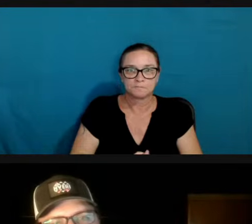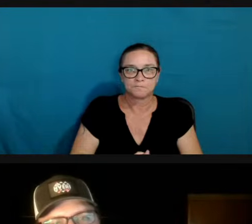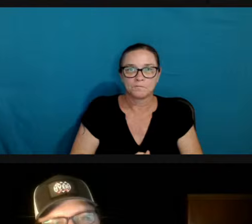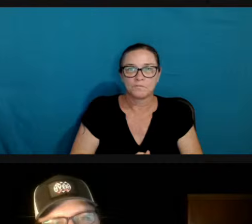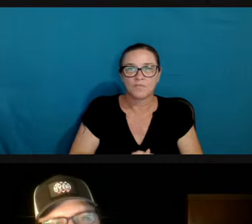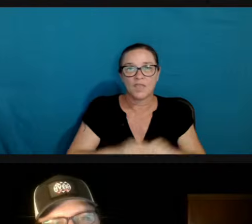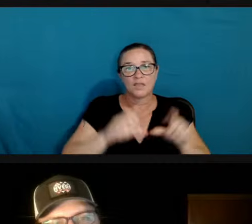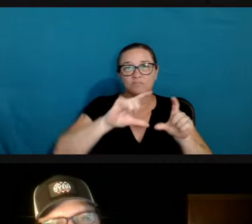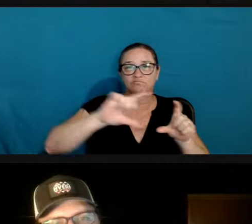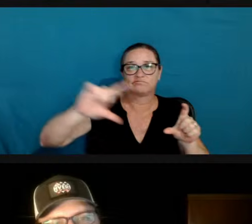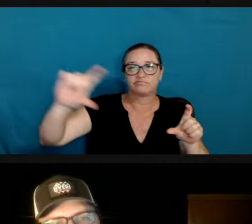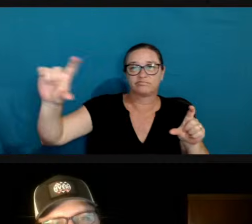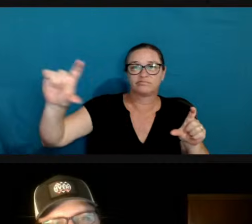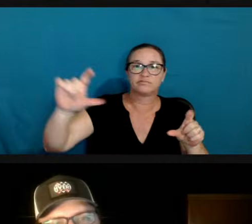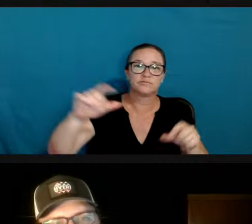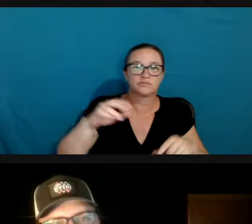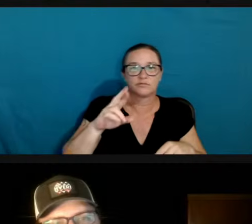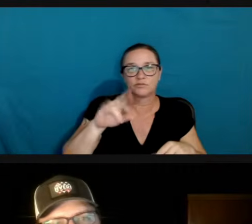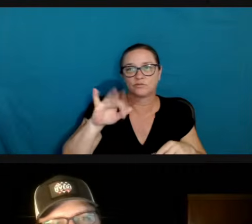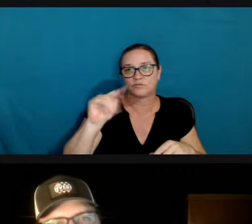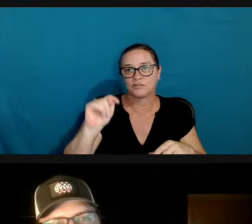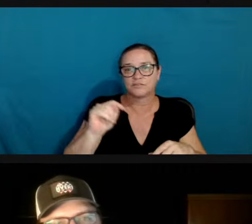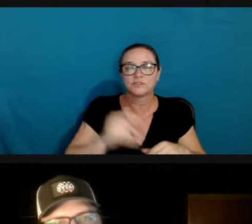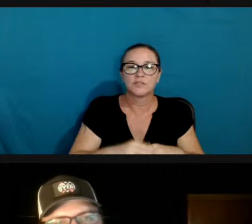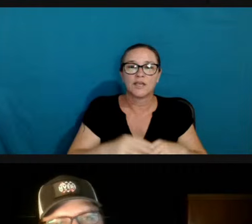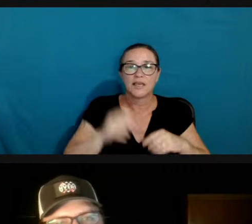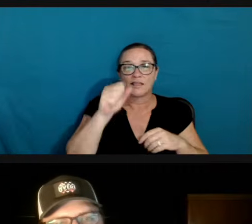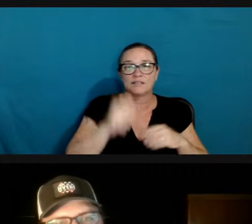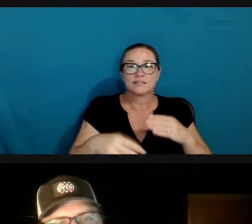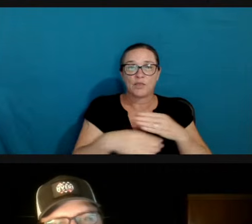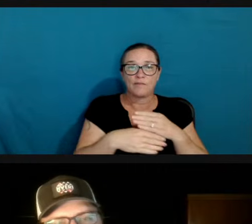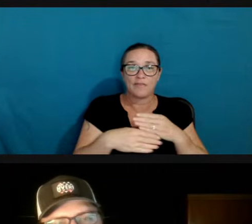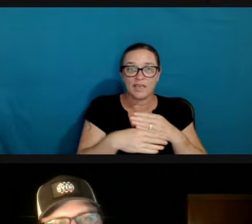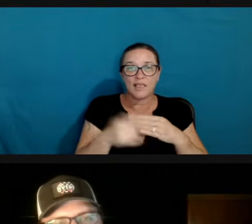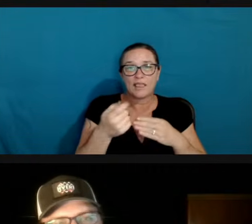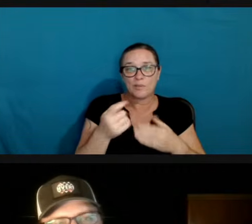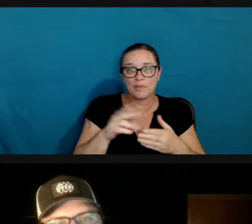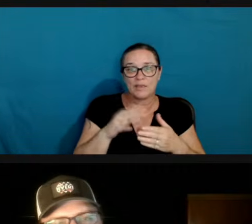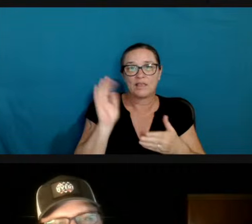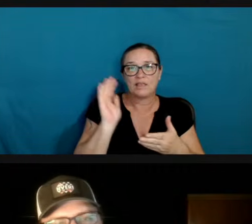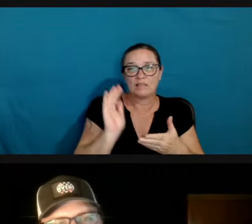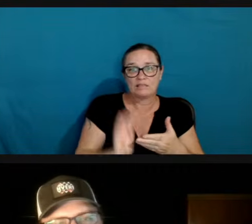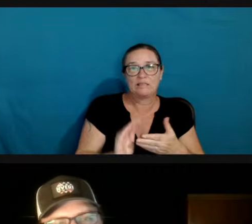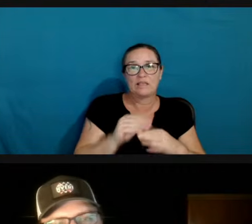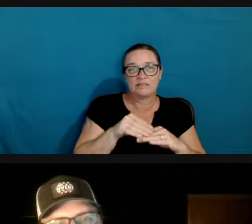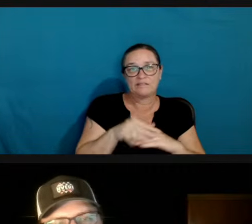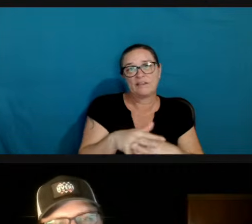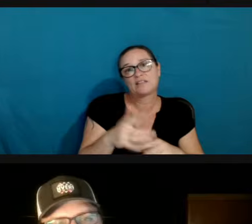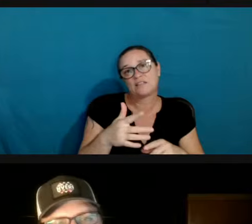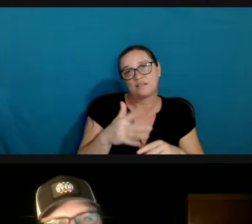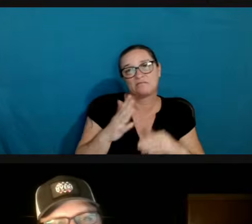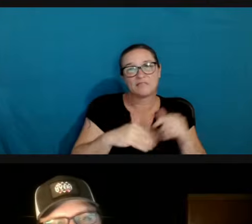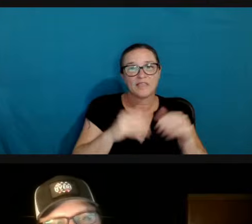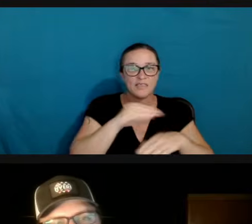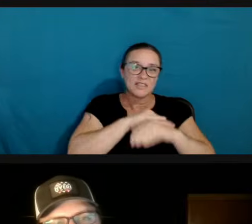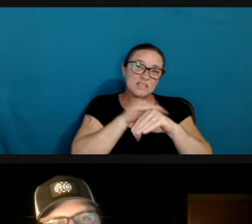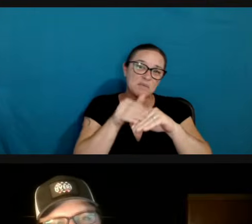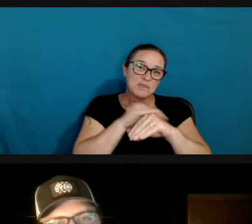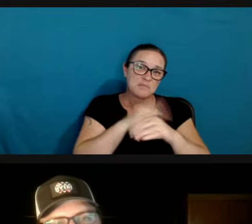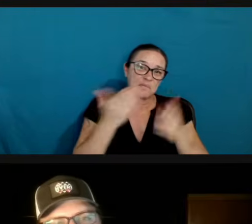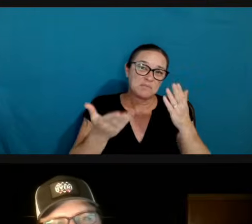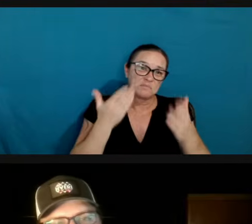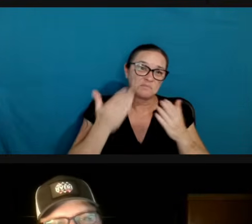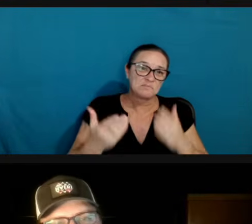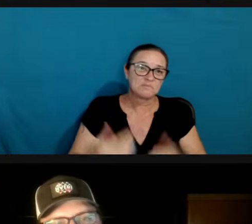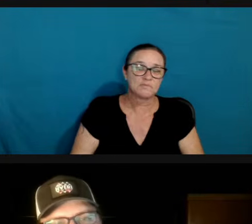all the way across all here, right? But south flank, a little bit less affected than the summit, perhaps, in that context.